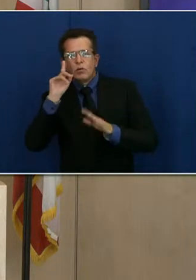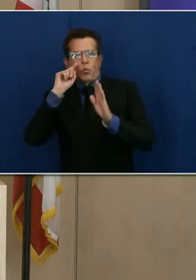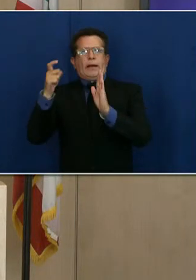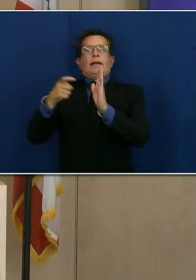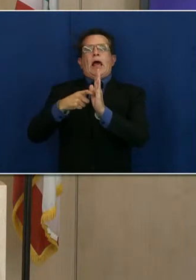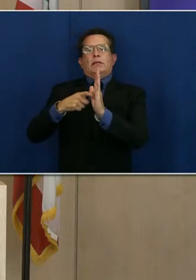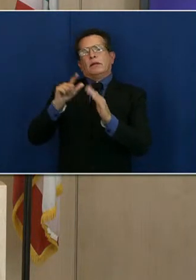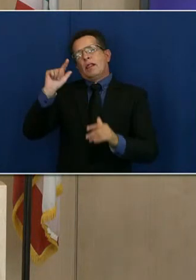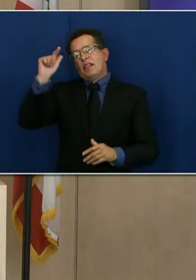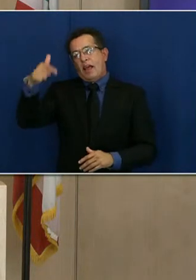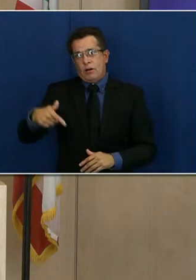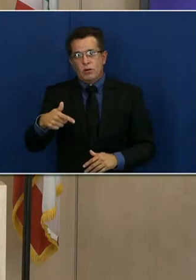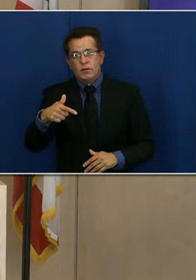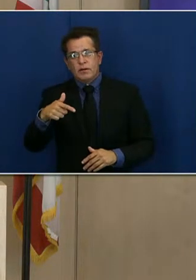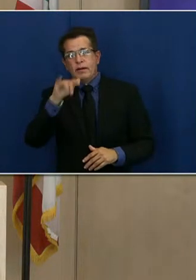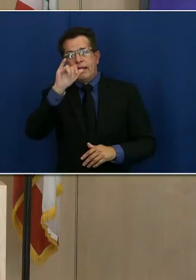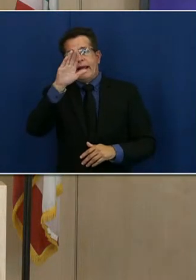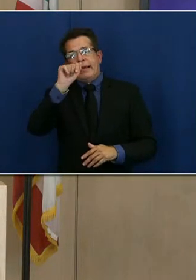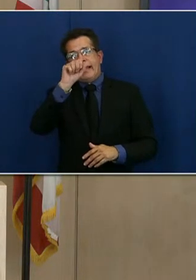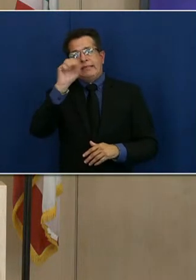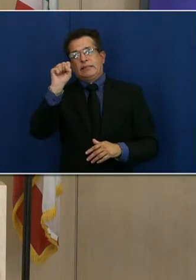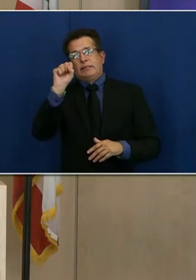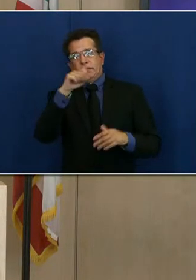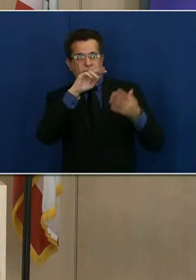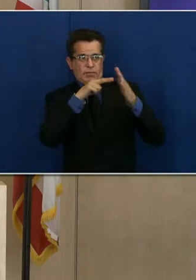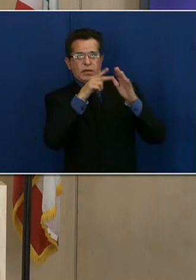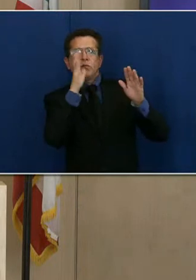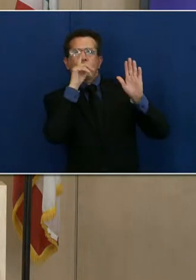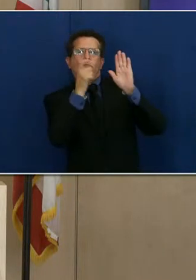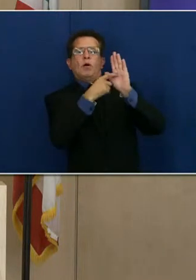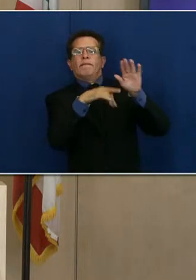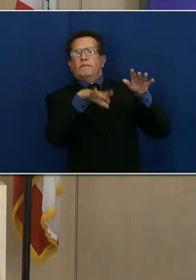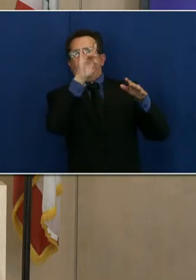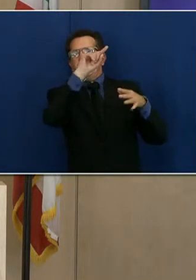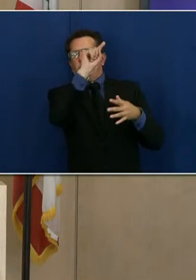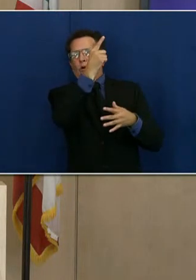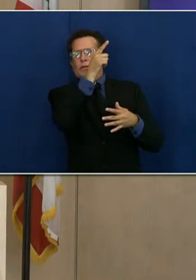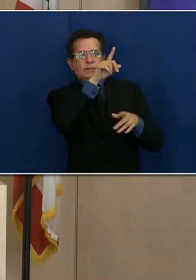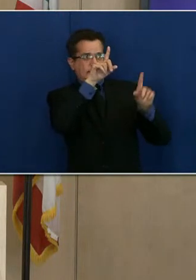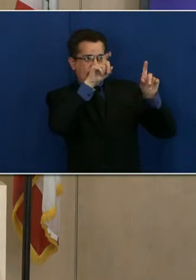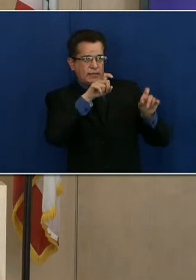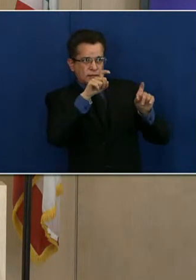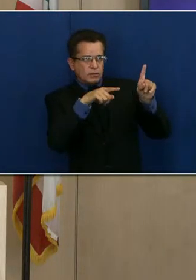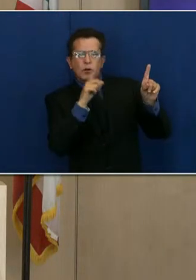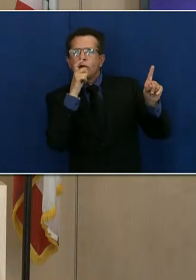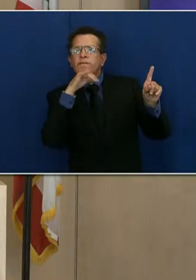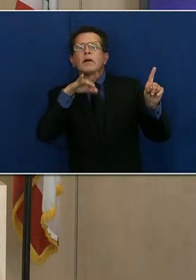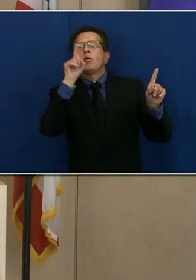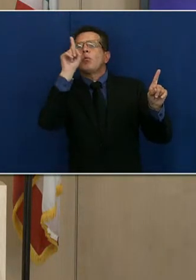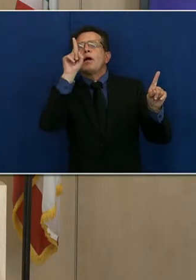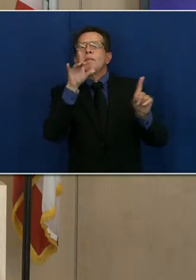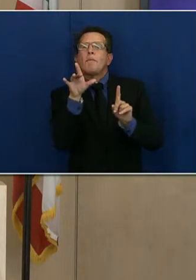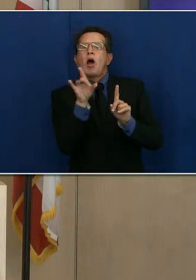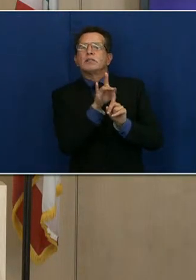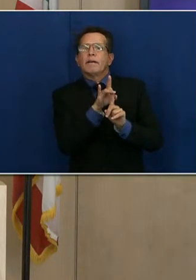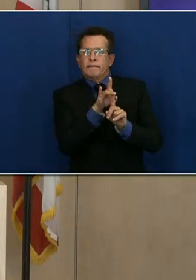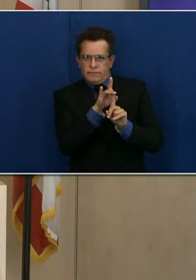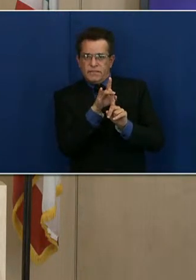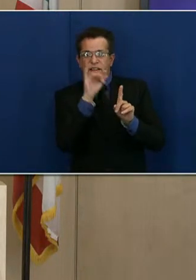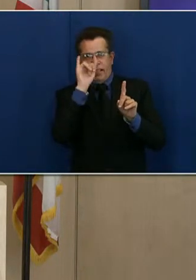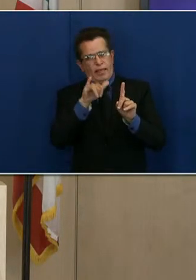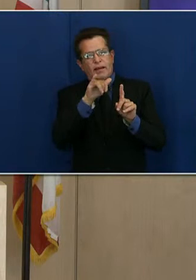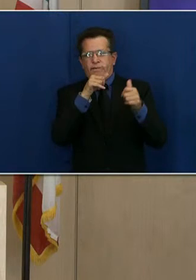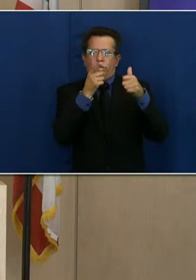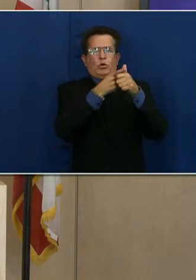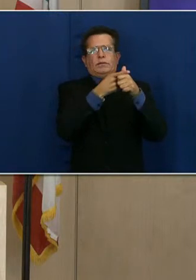So cases are upstream. First of all, you test, then you determine who's positive or not. Those factors